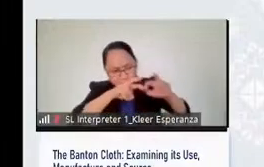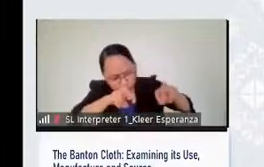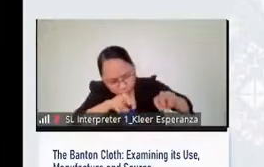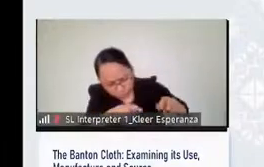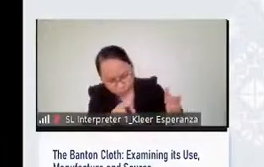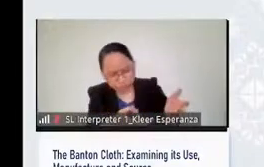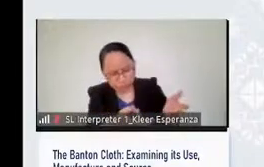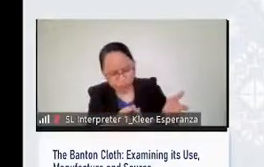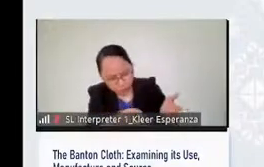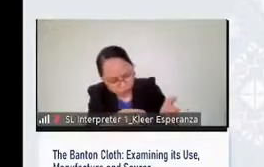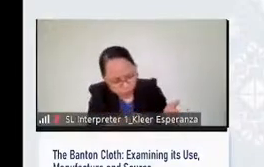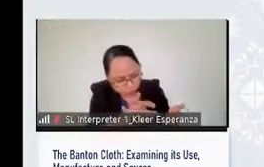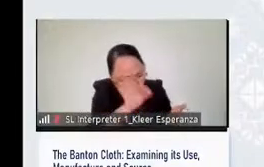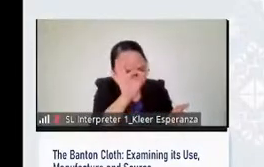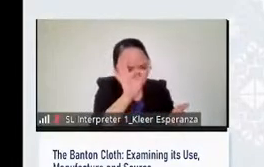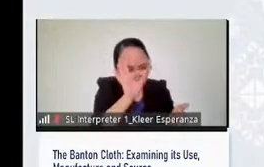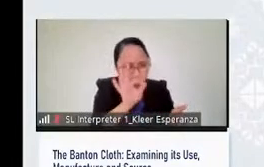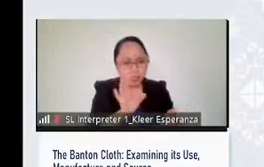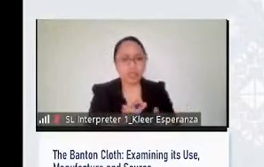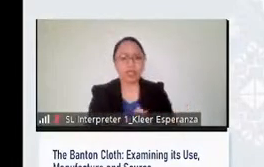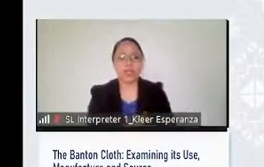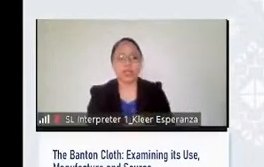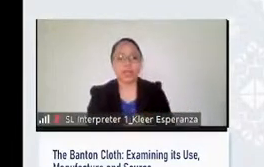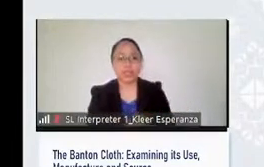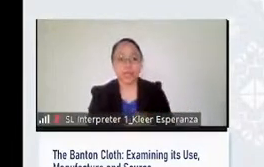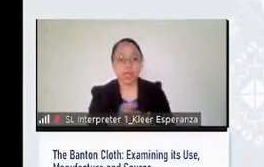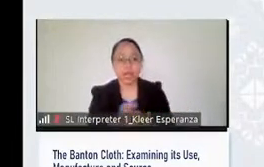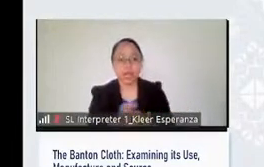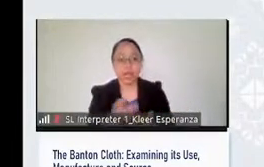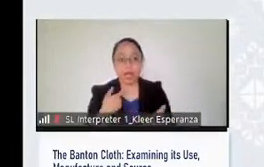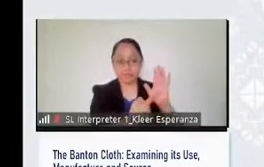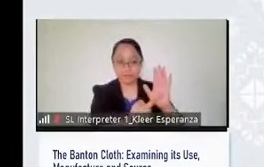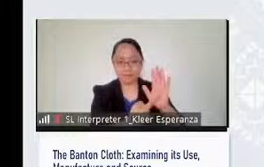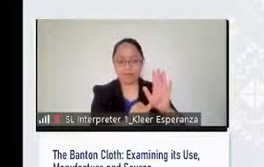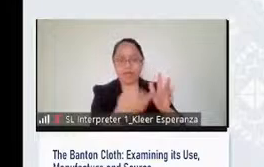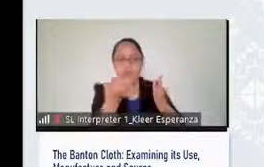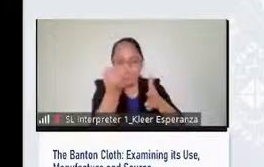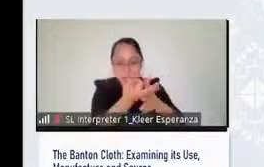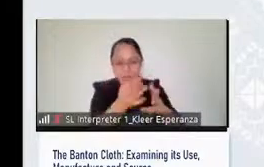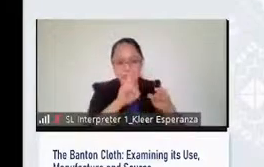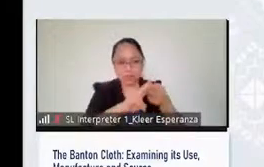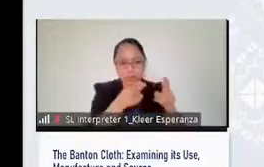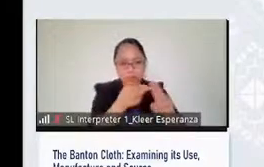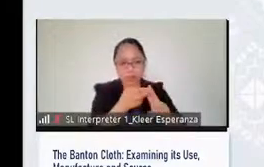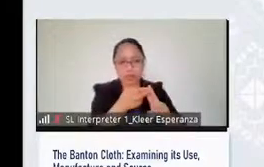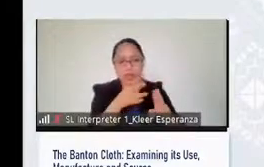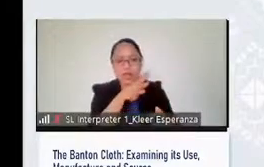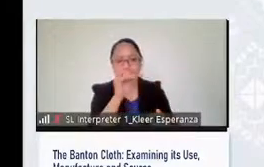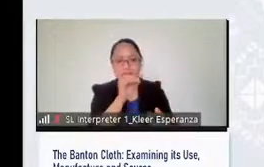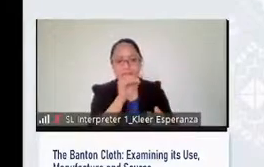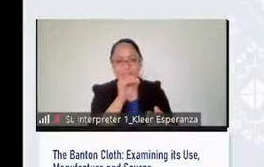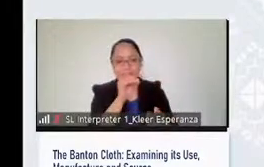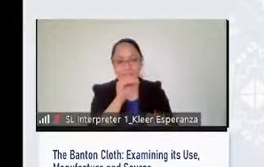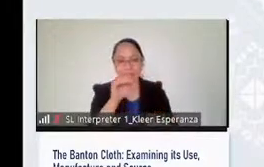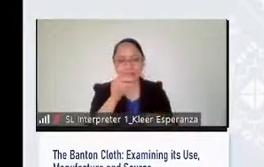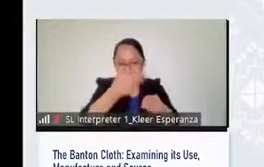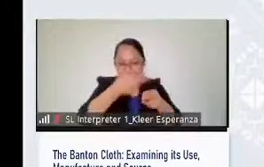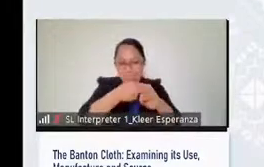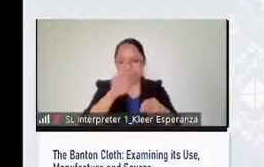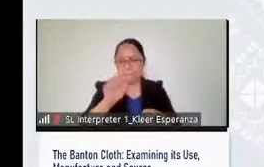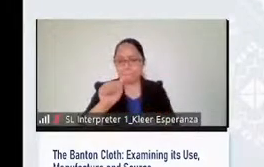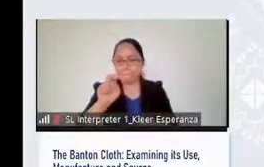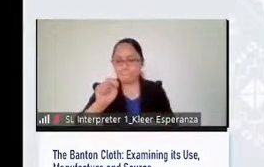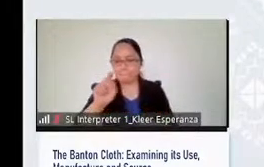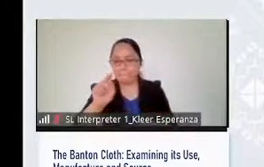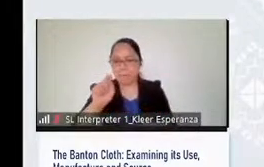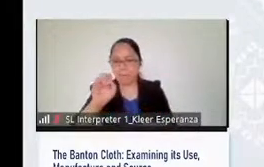BNGI 11 and accession number 1961-F-11. BN stands for Banton, GI for Guyangan Cave 1,